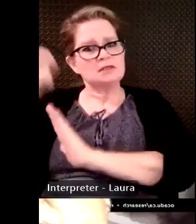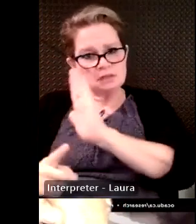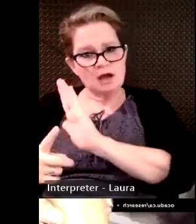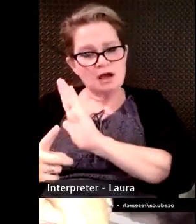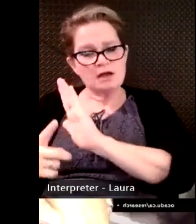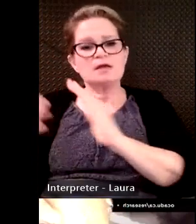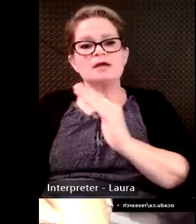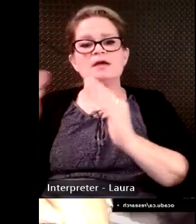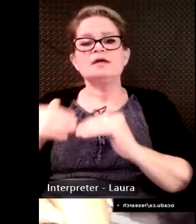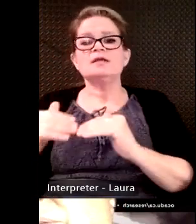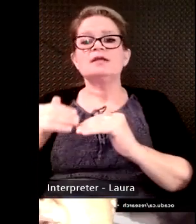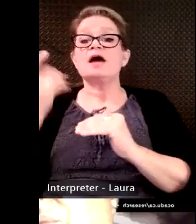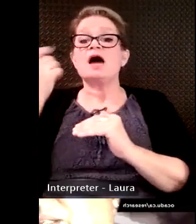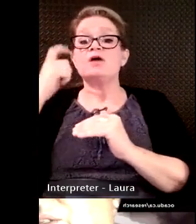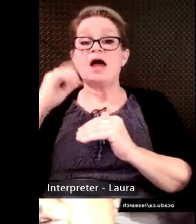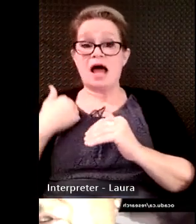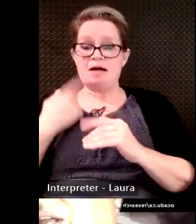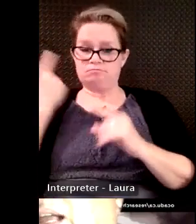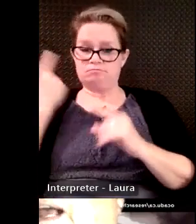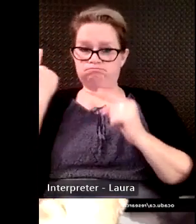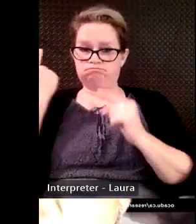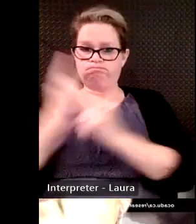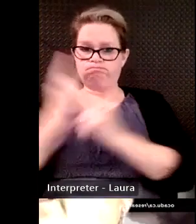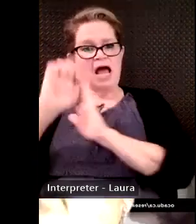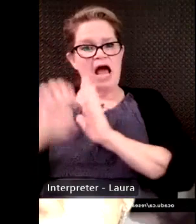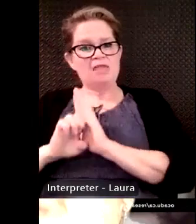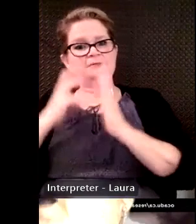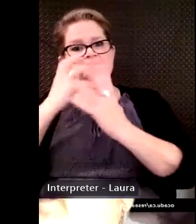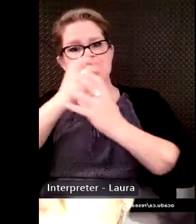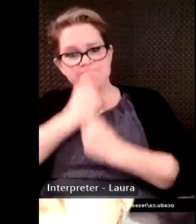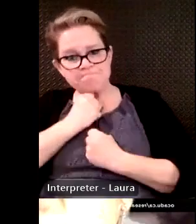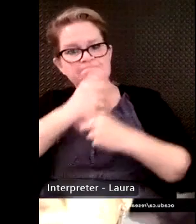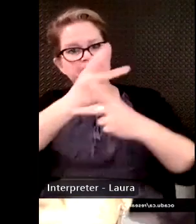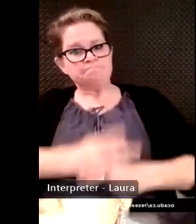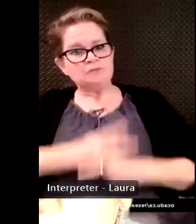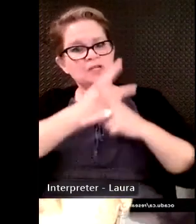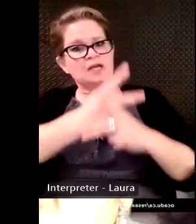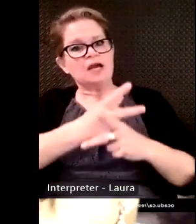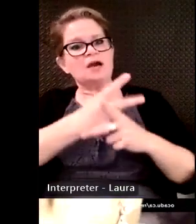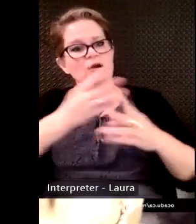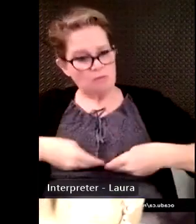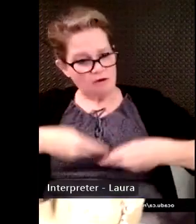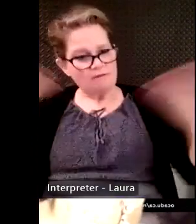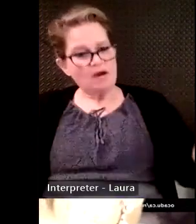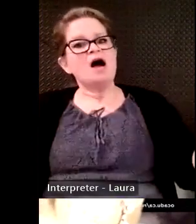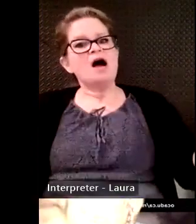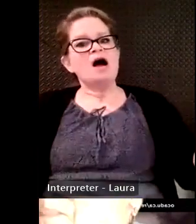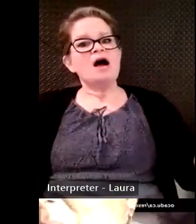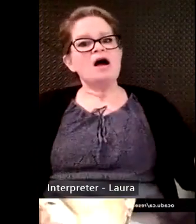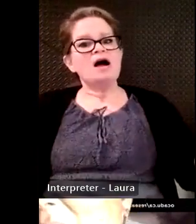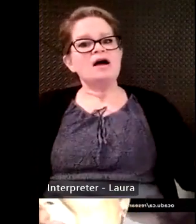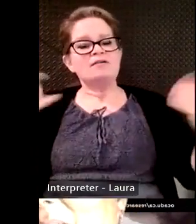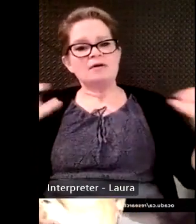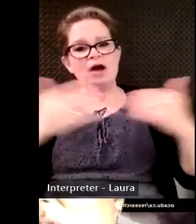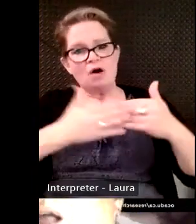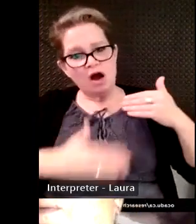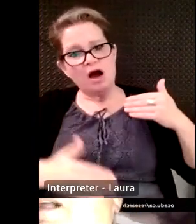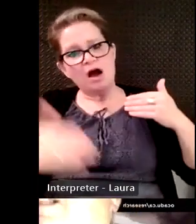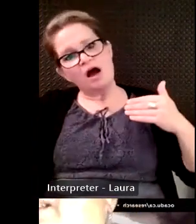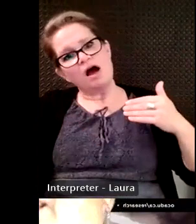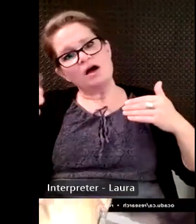community partnership model for research and creative co-practice. So that's the lab.